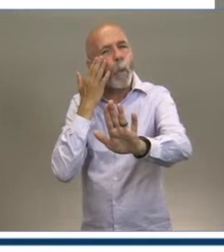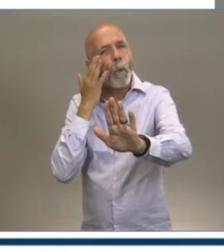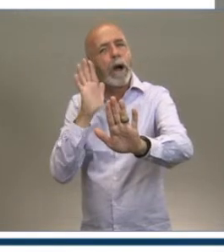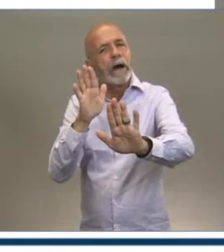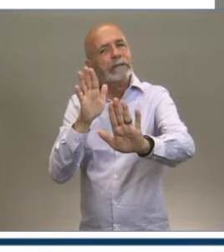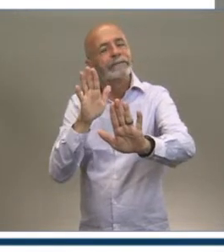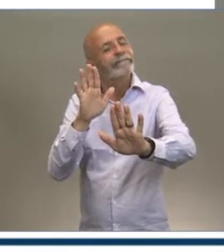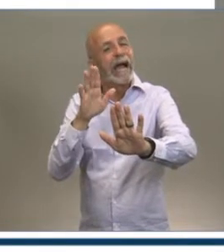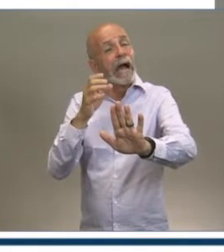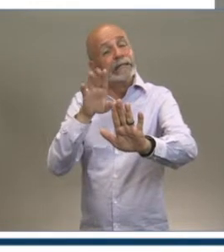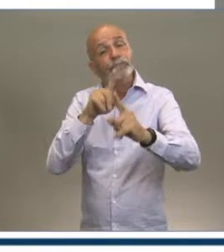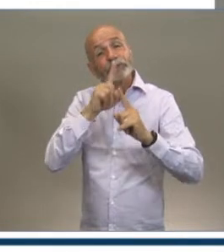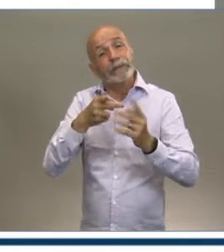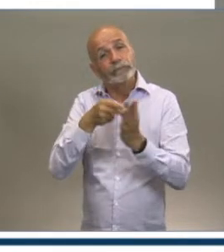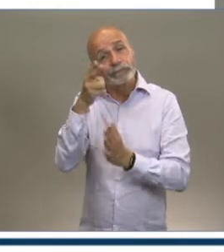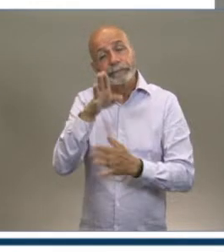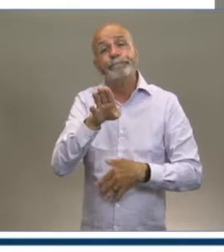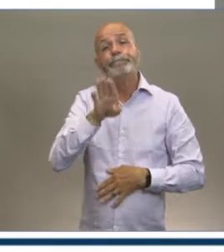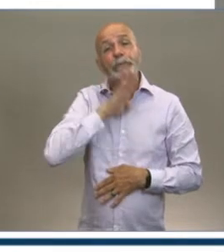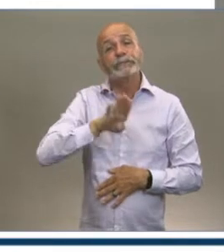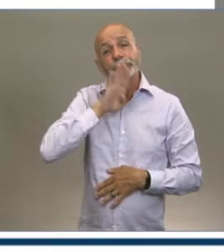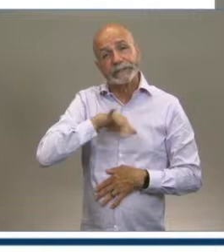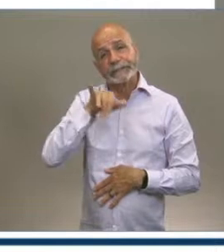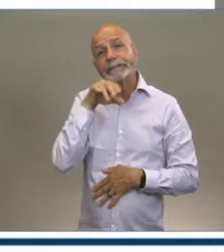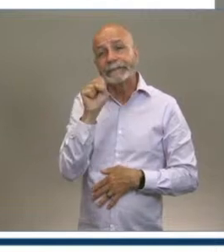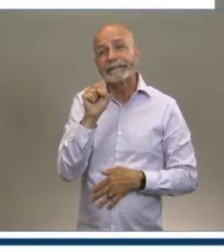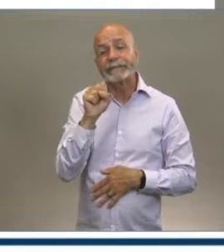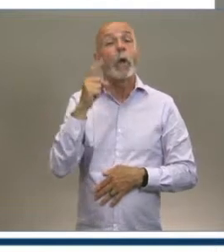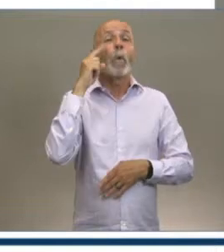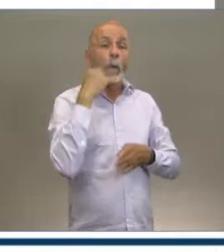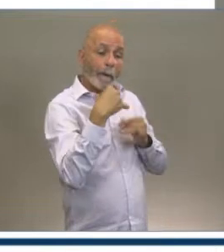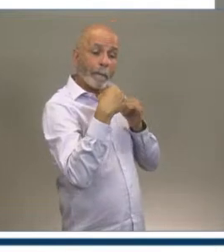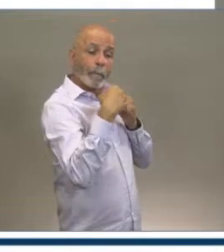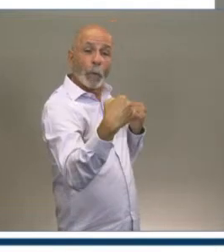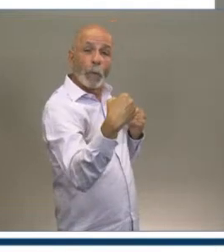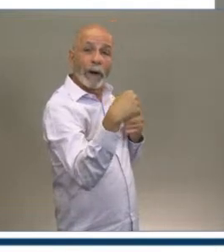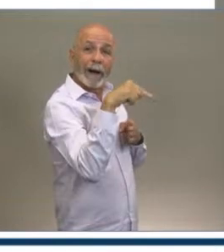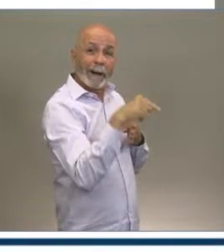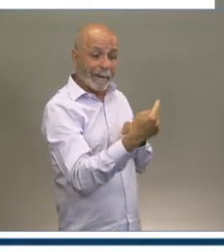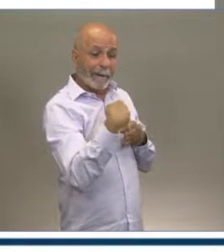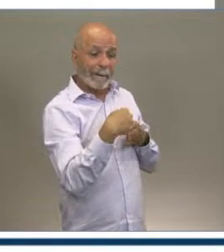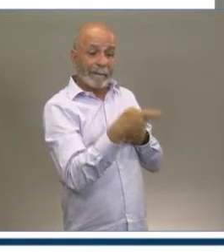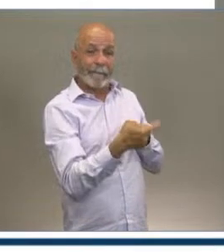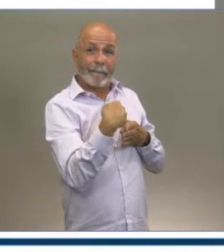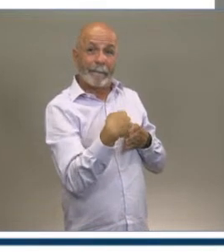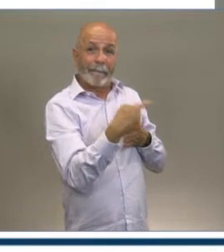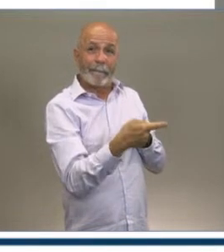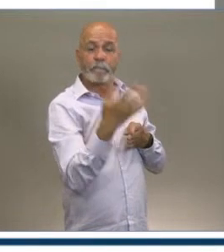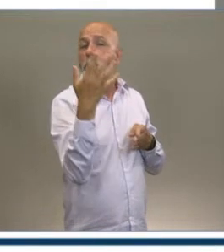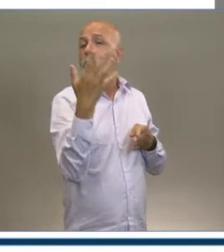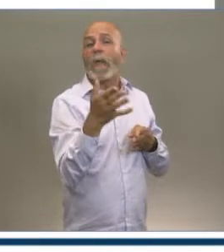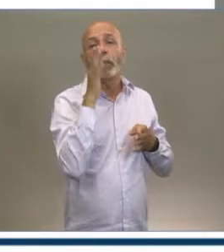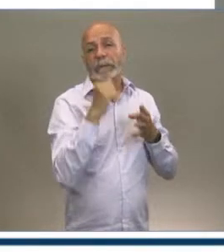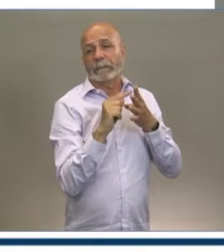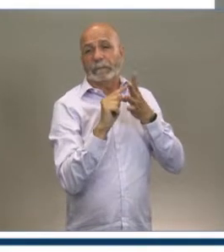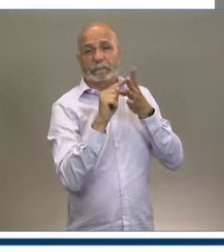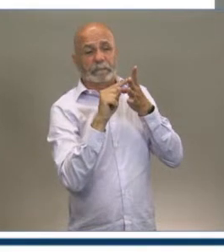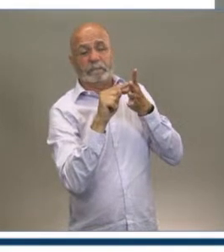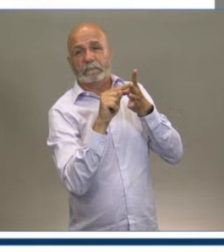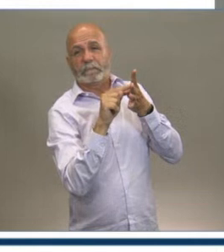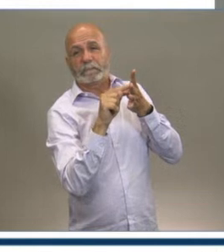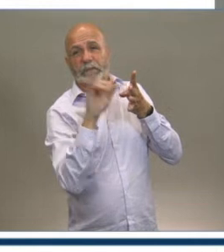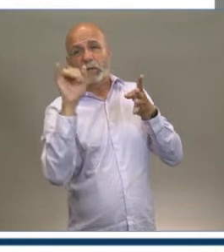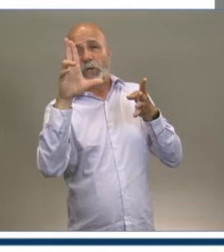I'm optimistic about further opening our border and implementing other aspects of our Phase 3 reopening on June 30th and